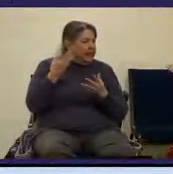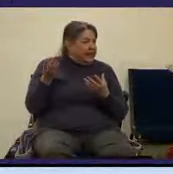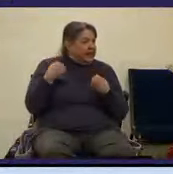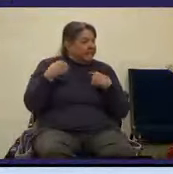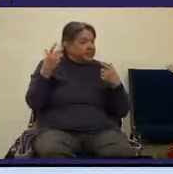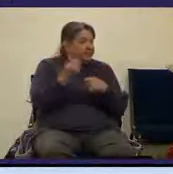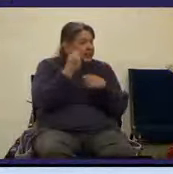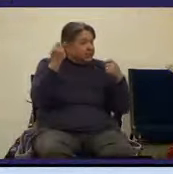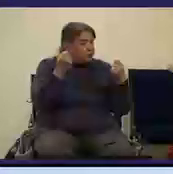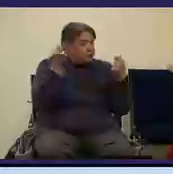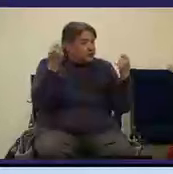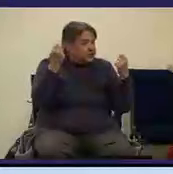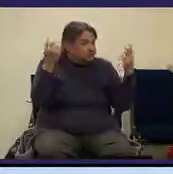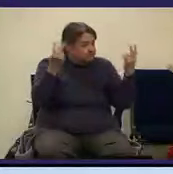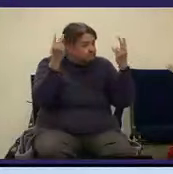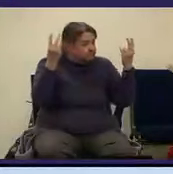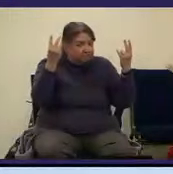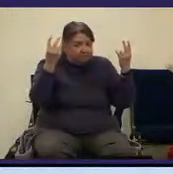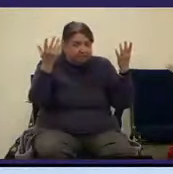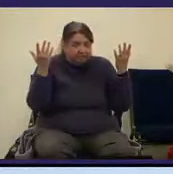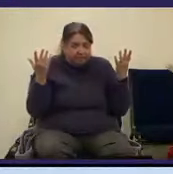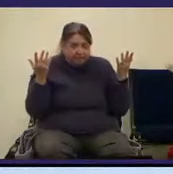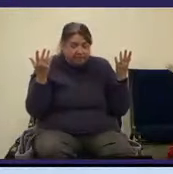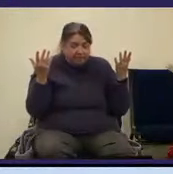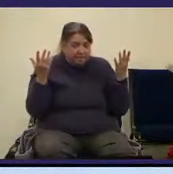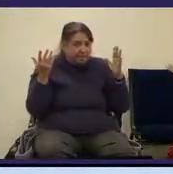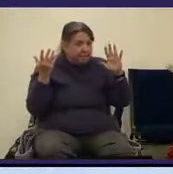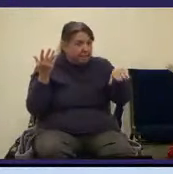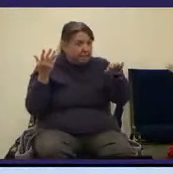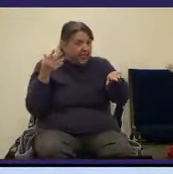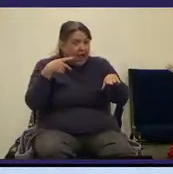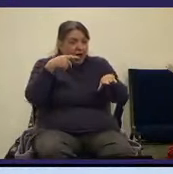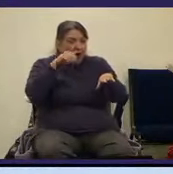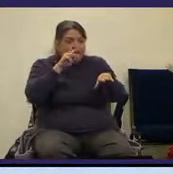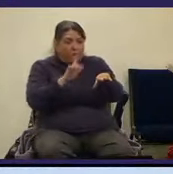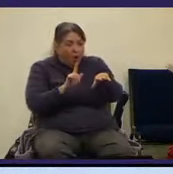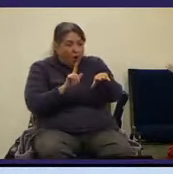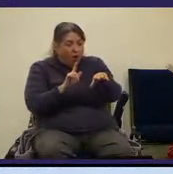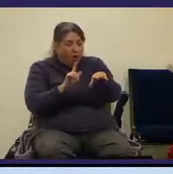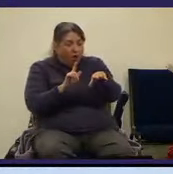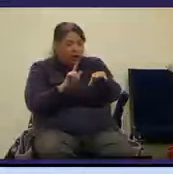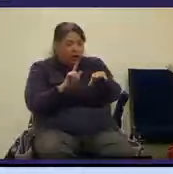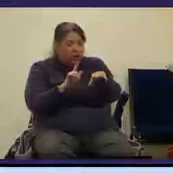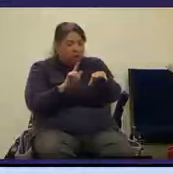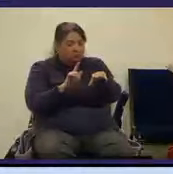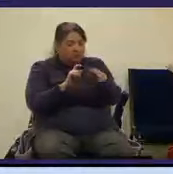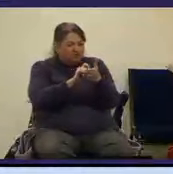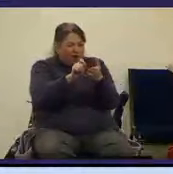through Jesus Christ, our Lord. I just want you to know that Paul in the early church went through lots of